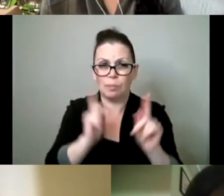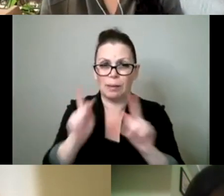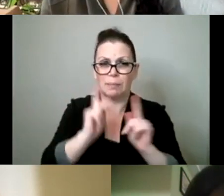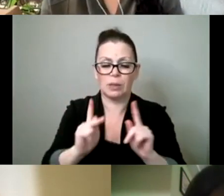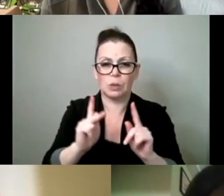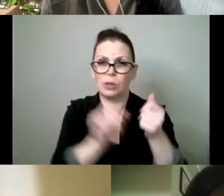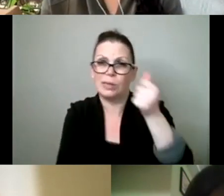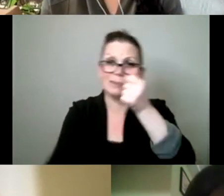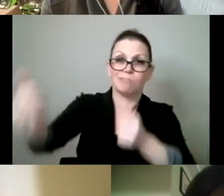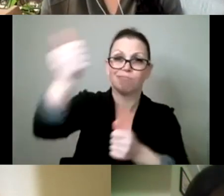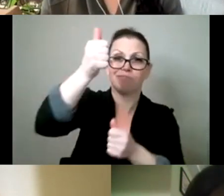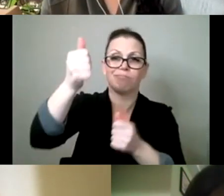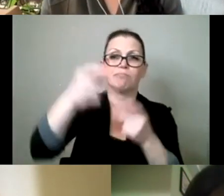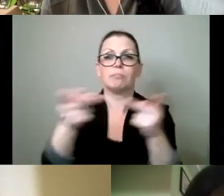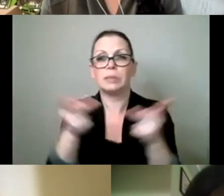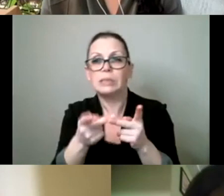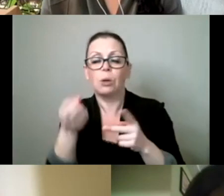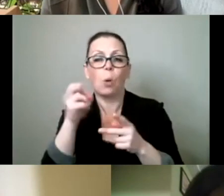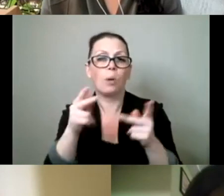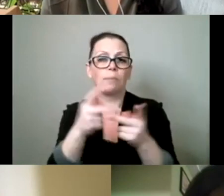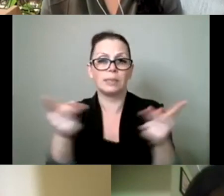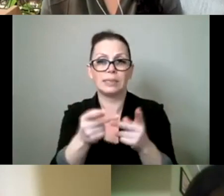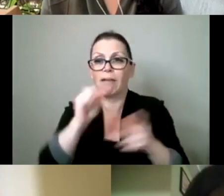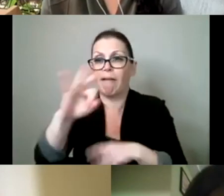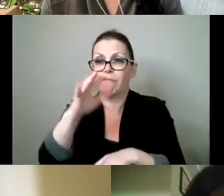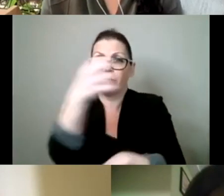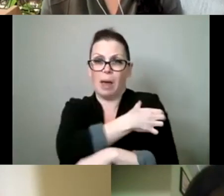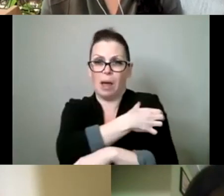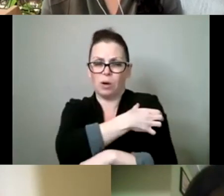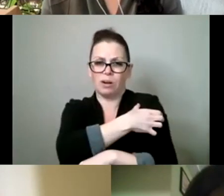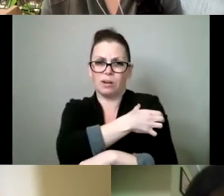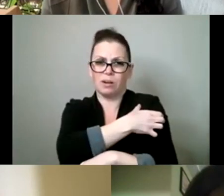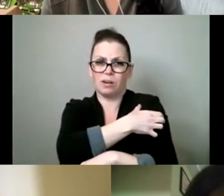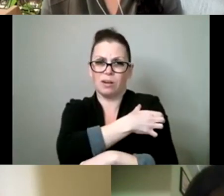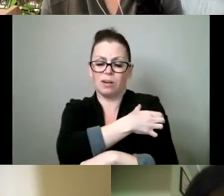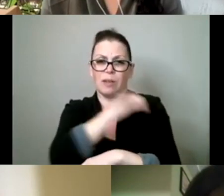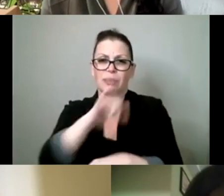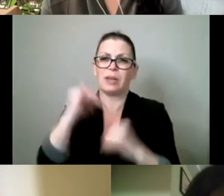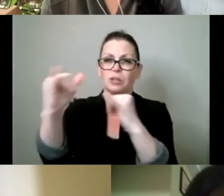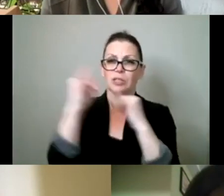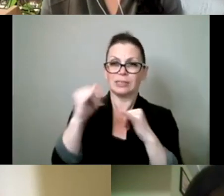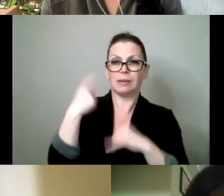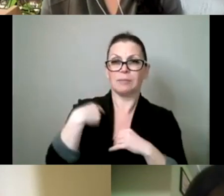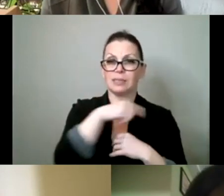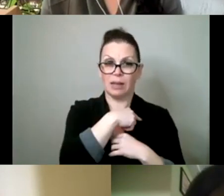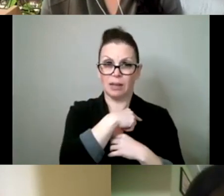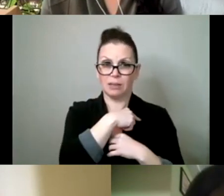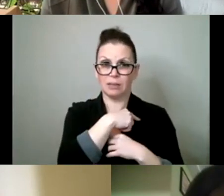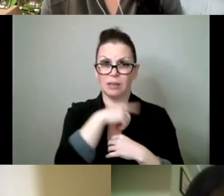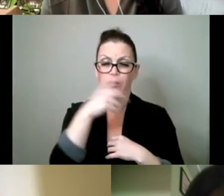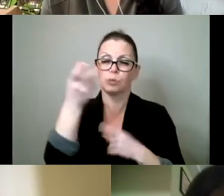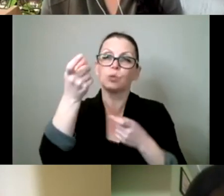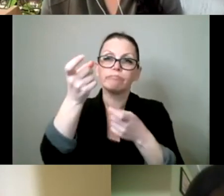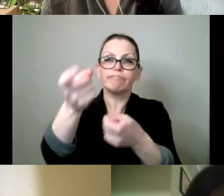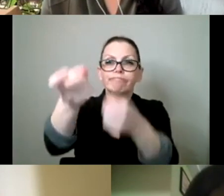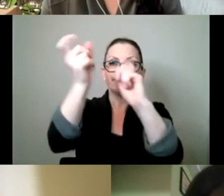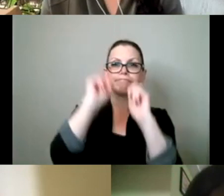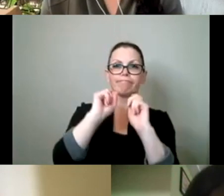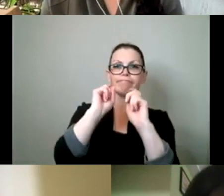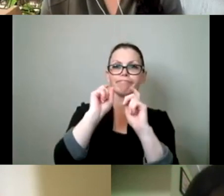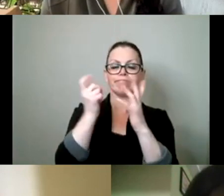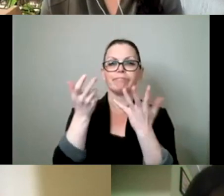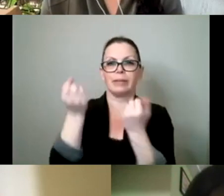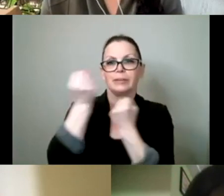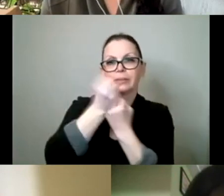senior positions or positions of power is what I'm looking for, to reach back and give us a hand up. It's because this